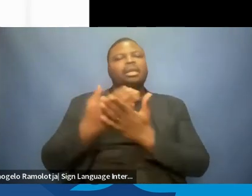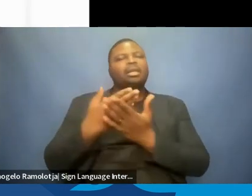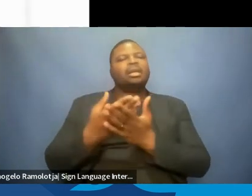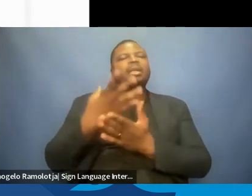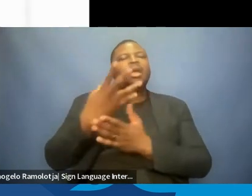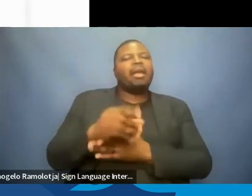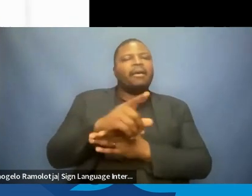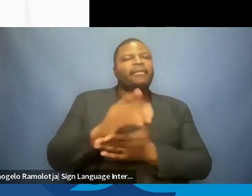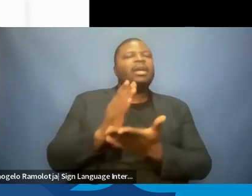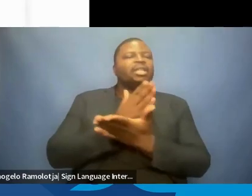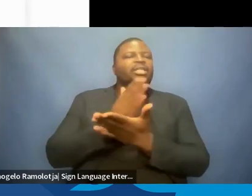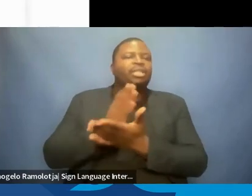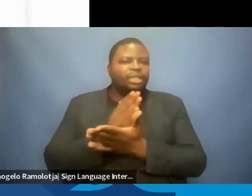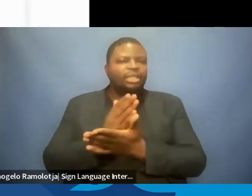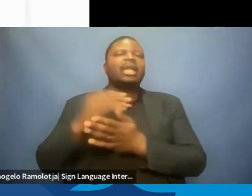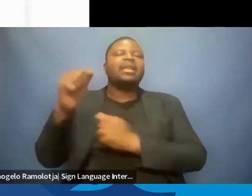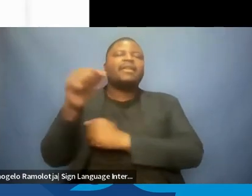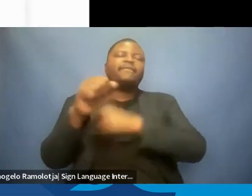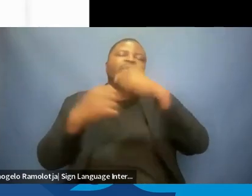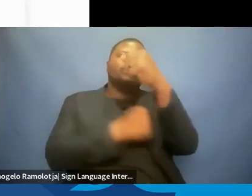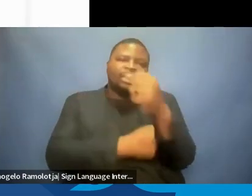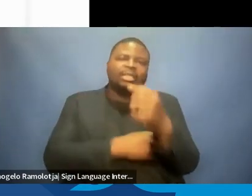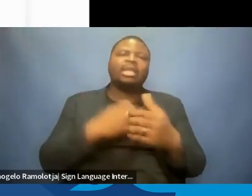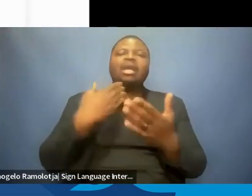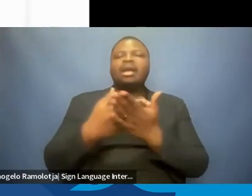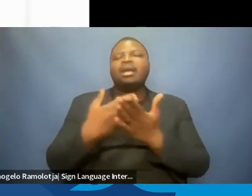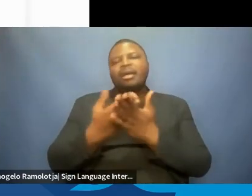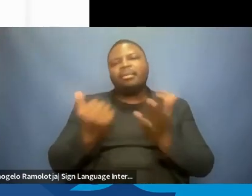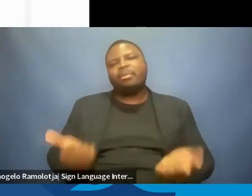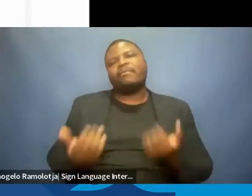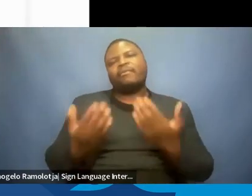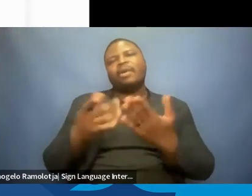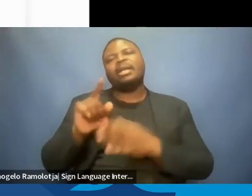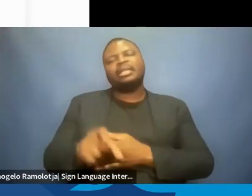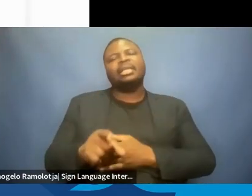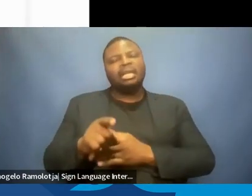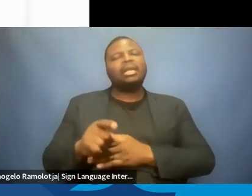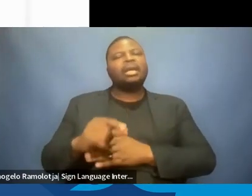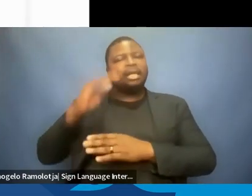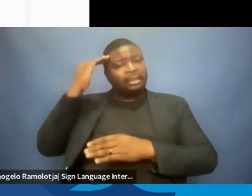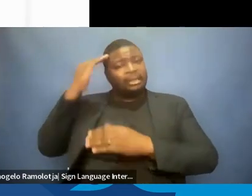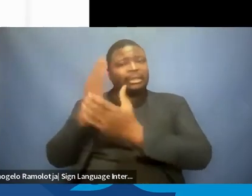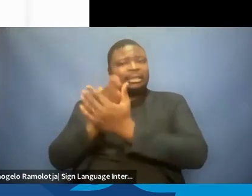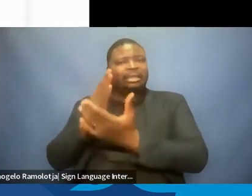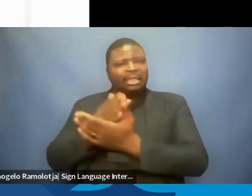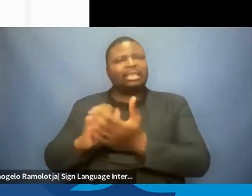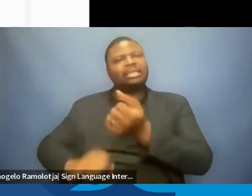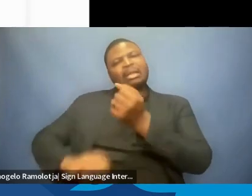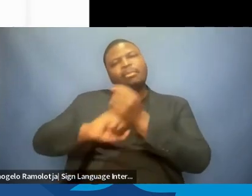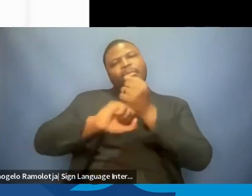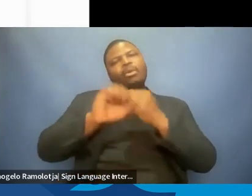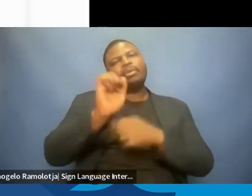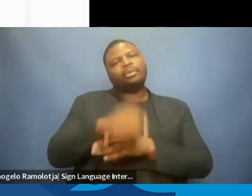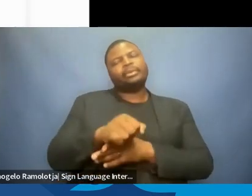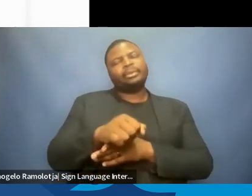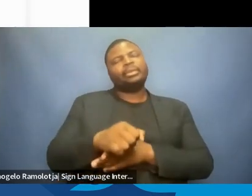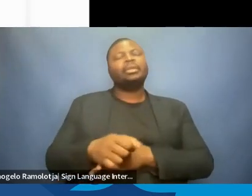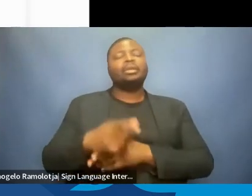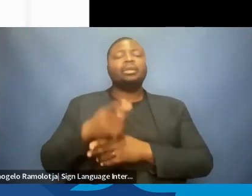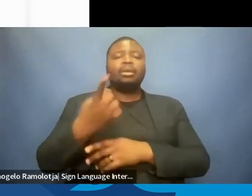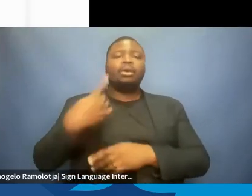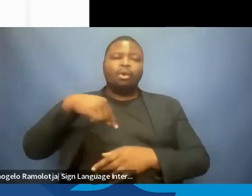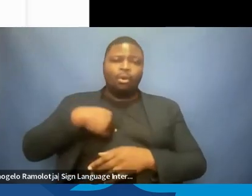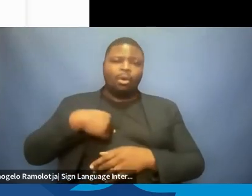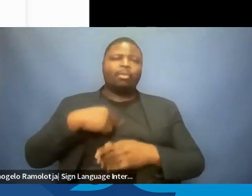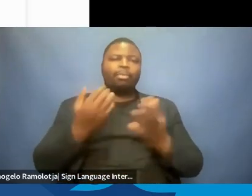facilities, with other academic institutions, and our community-based stakeholders. This allows us to unlock access to